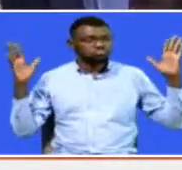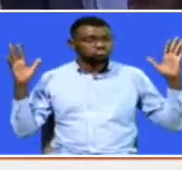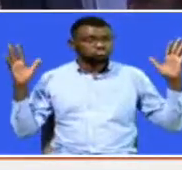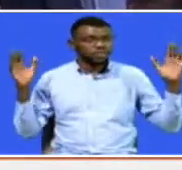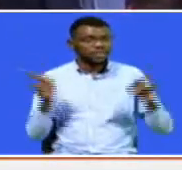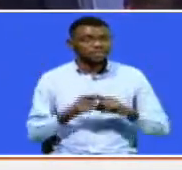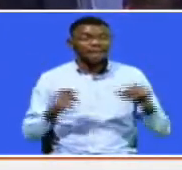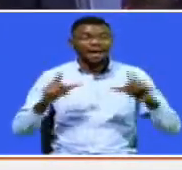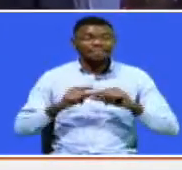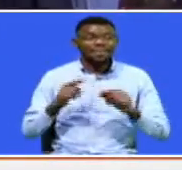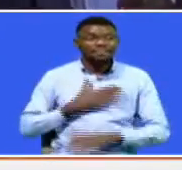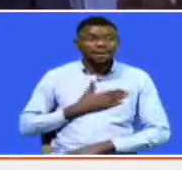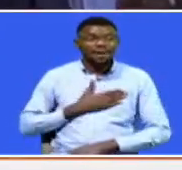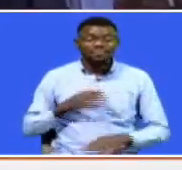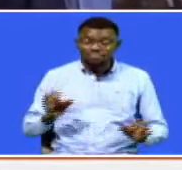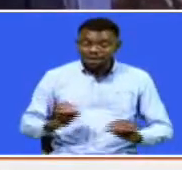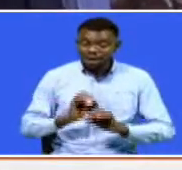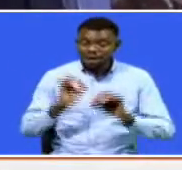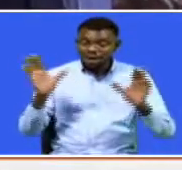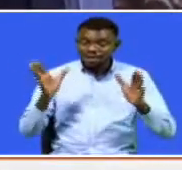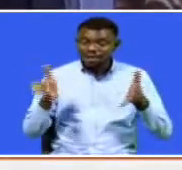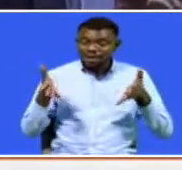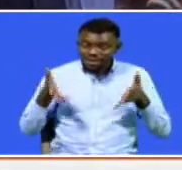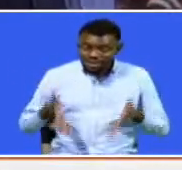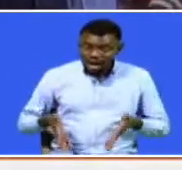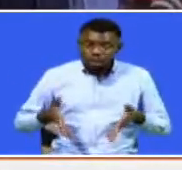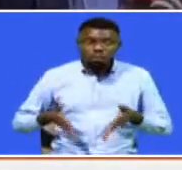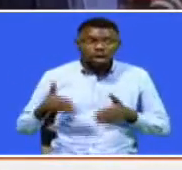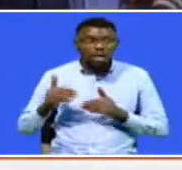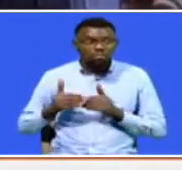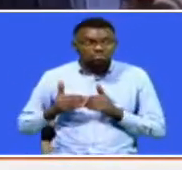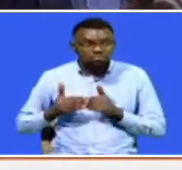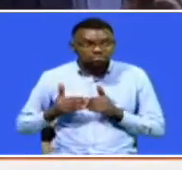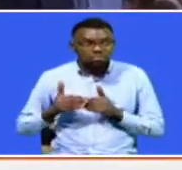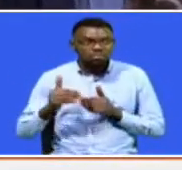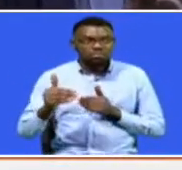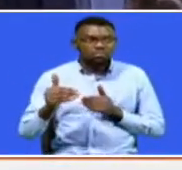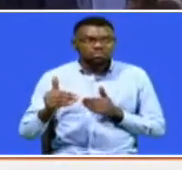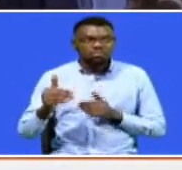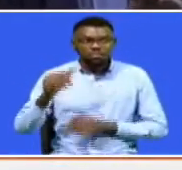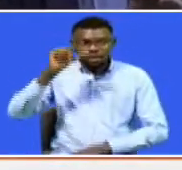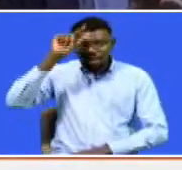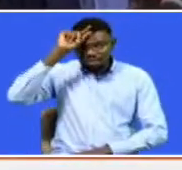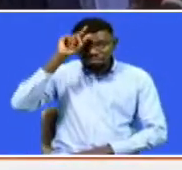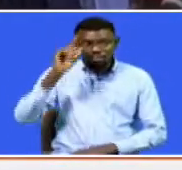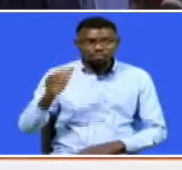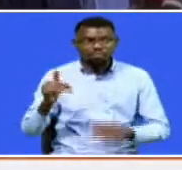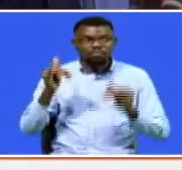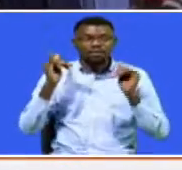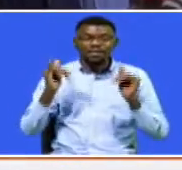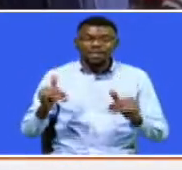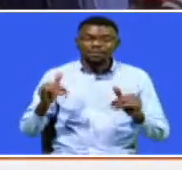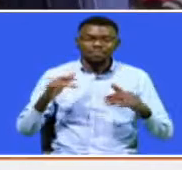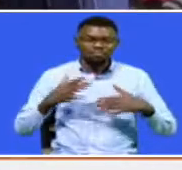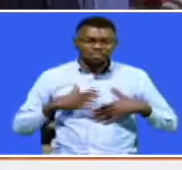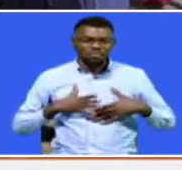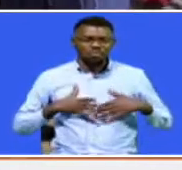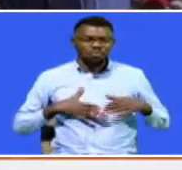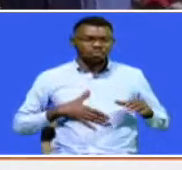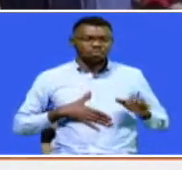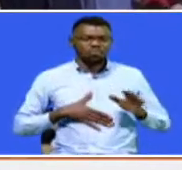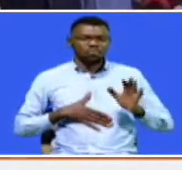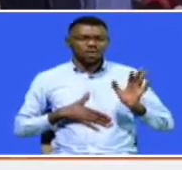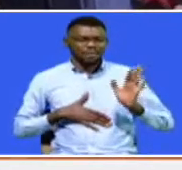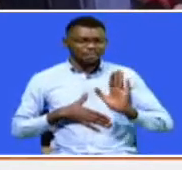clear message that from now on, under this new government of the people, by the